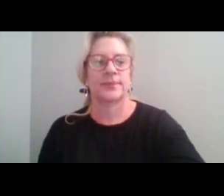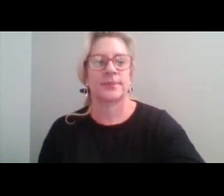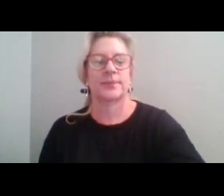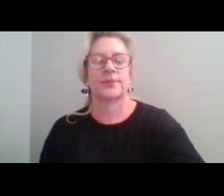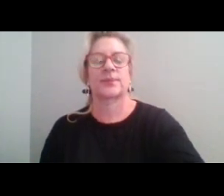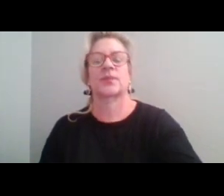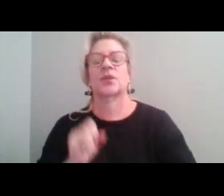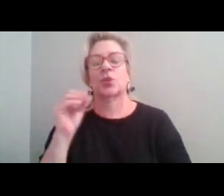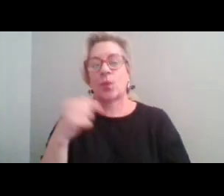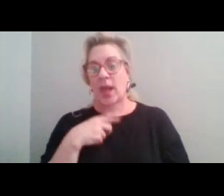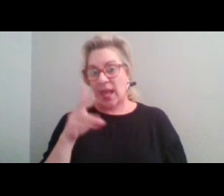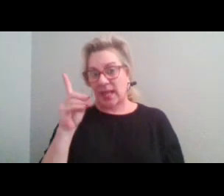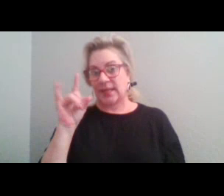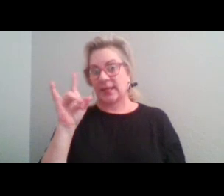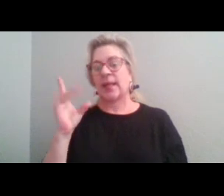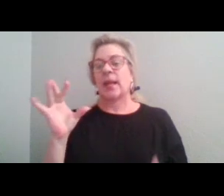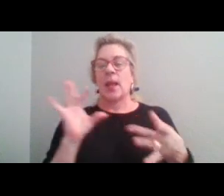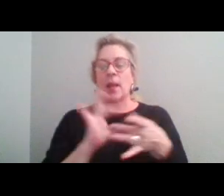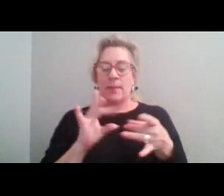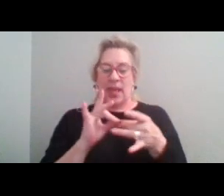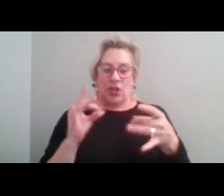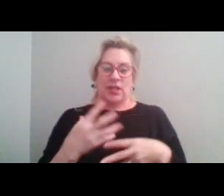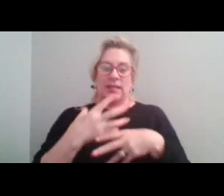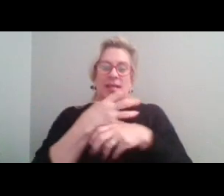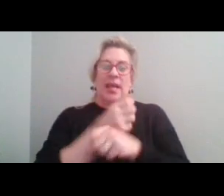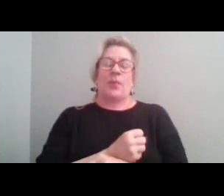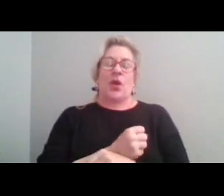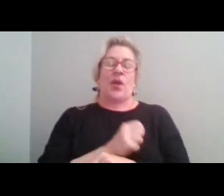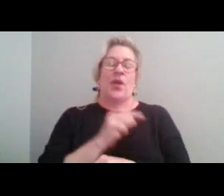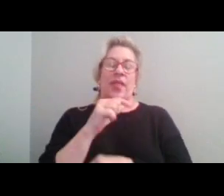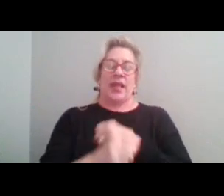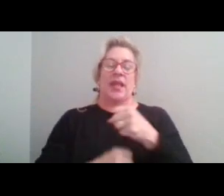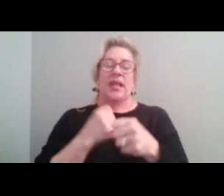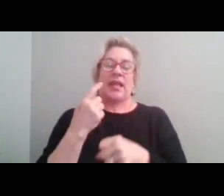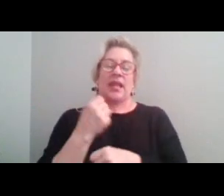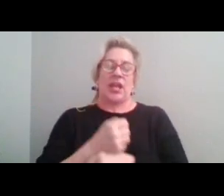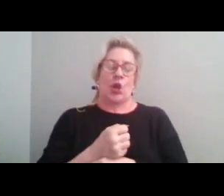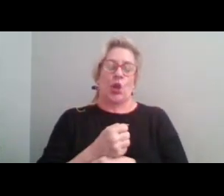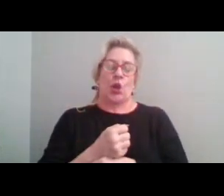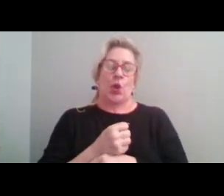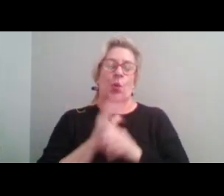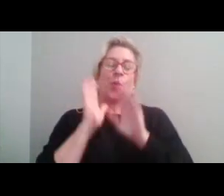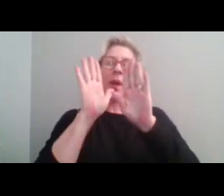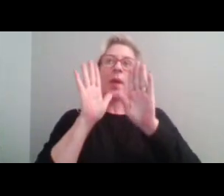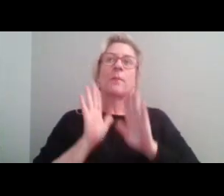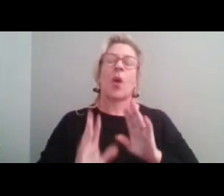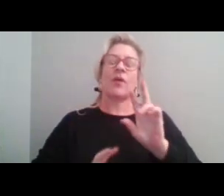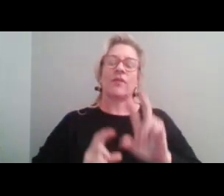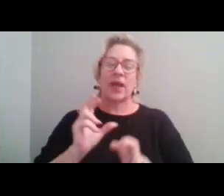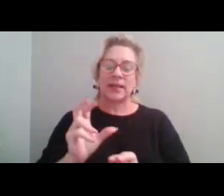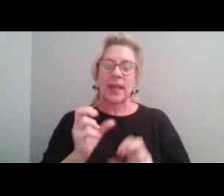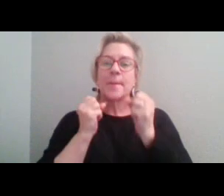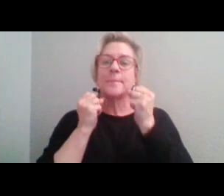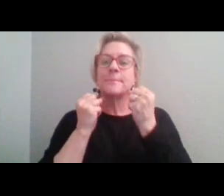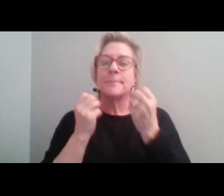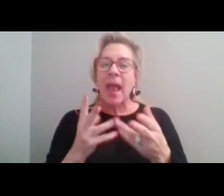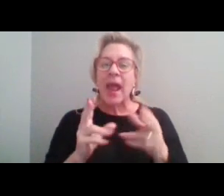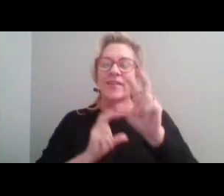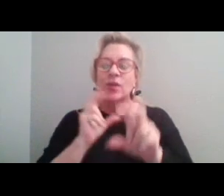So I mentioned summing up the year as remarkable investments. A lot of those investments were made possible